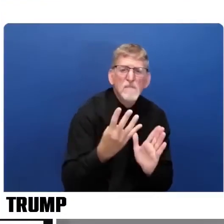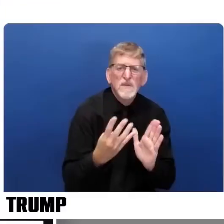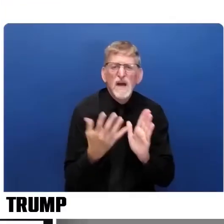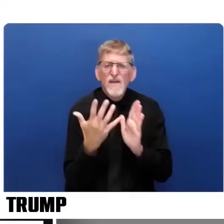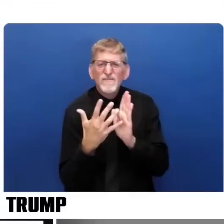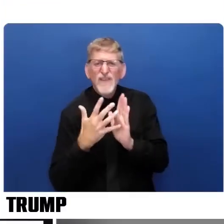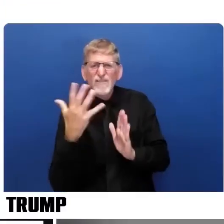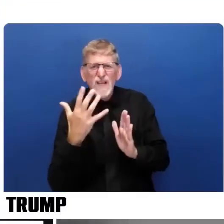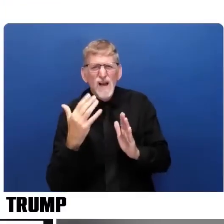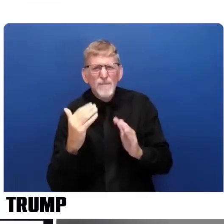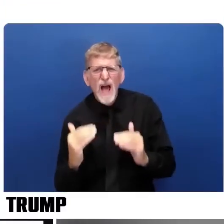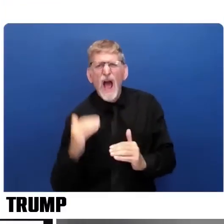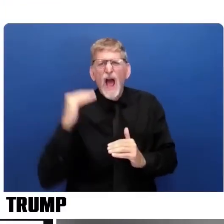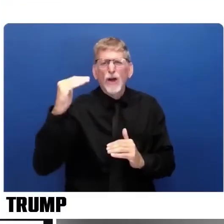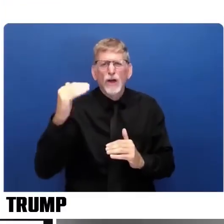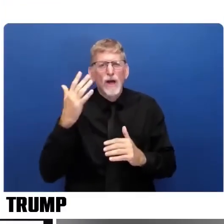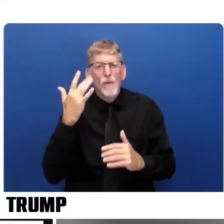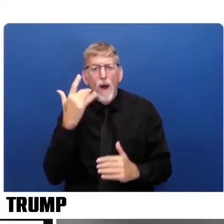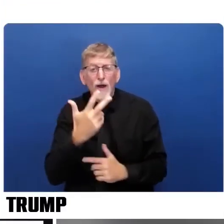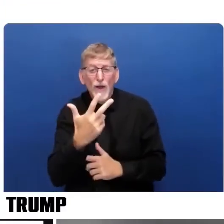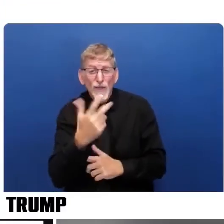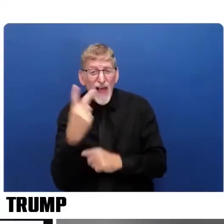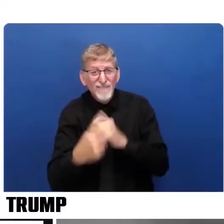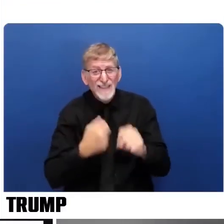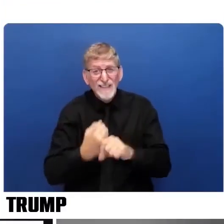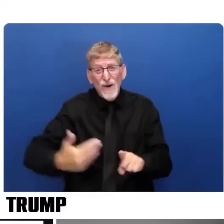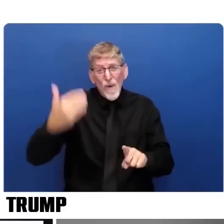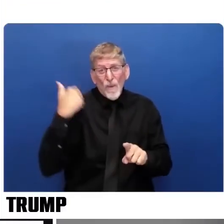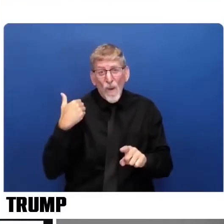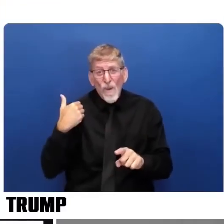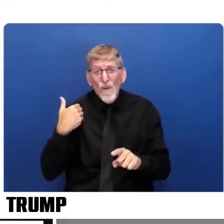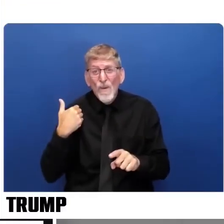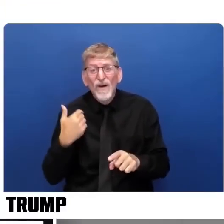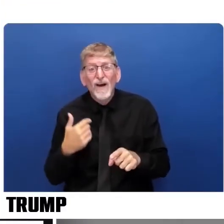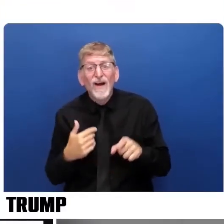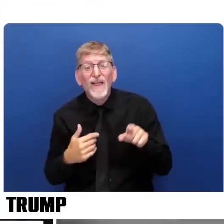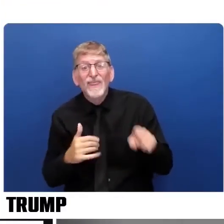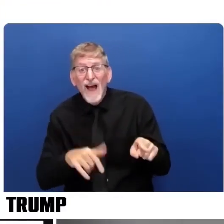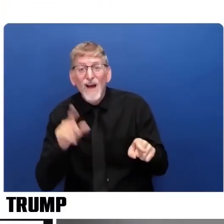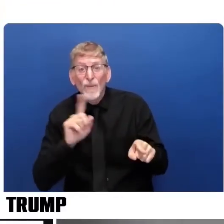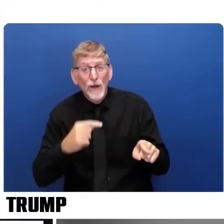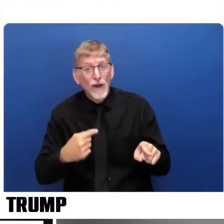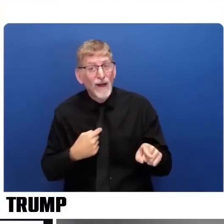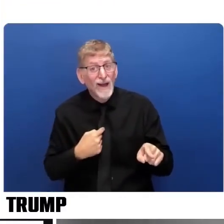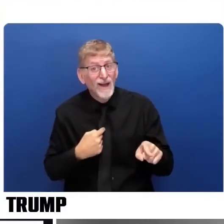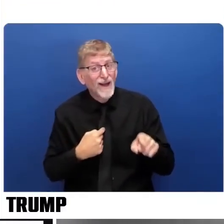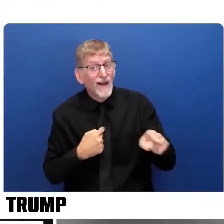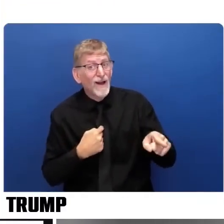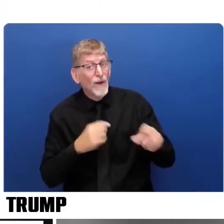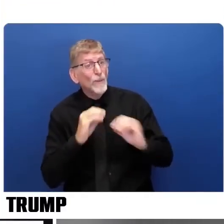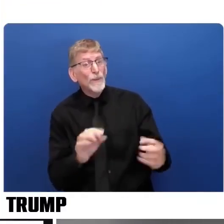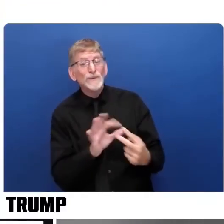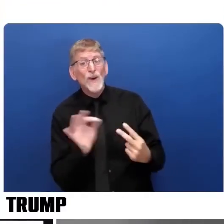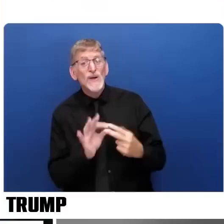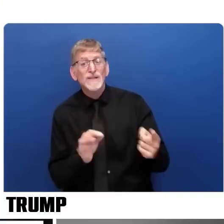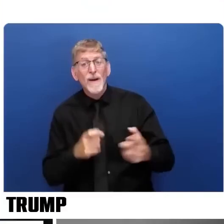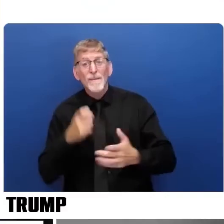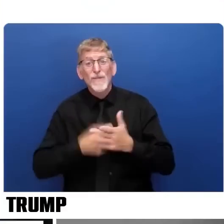about 3.5 years ago. They got it up to where I was because they had no choice, because the prices of energy